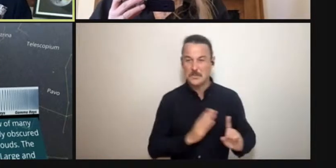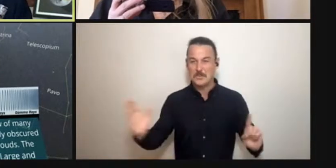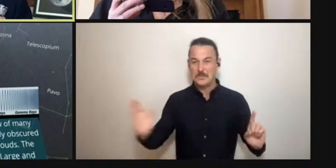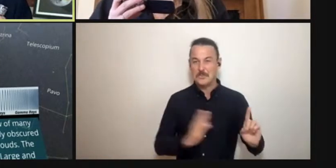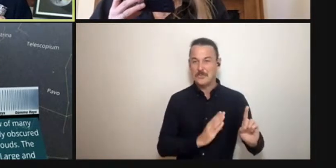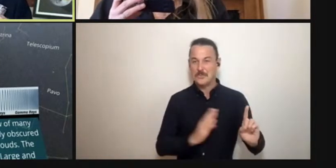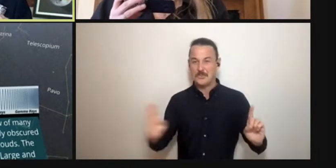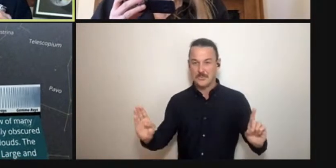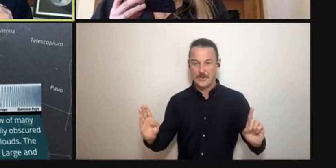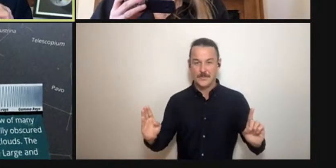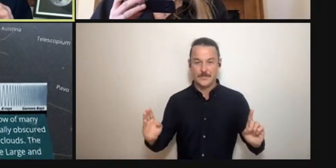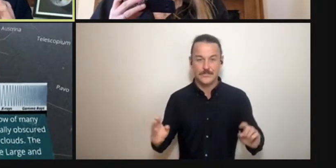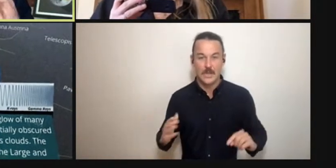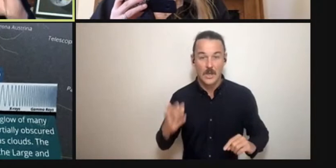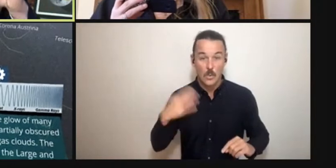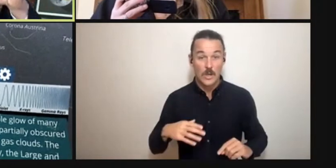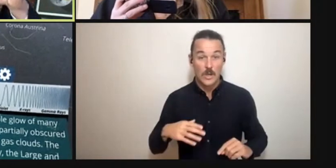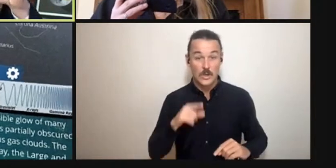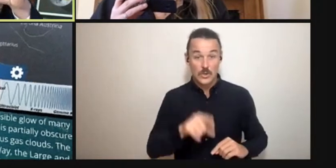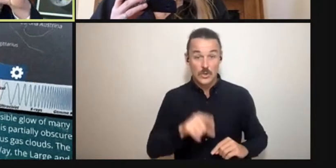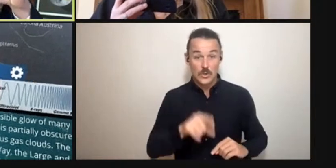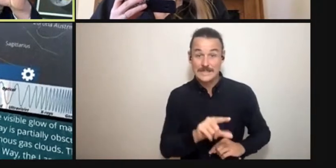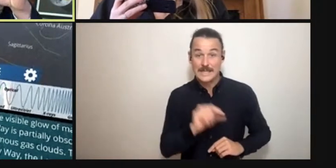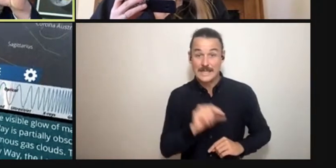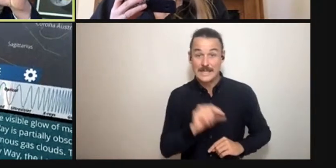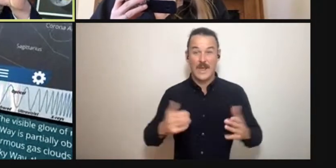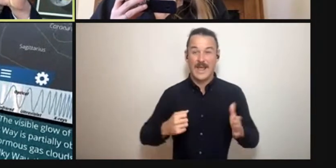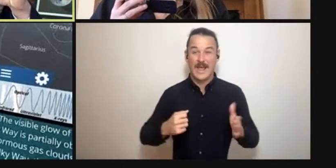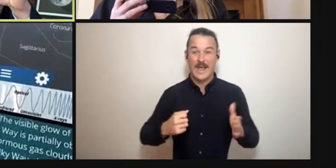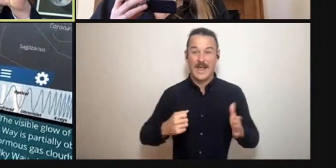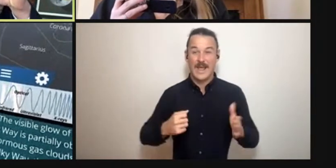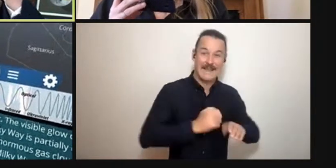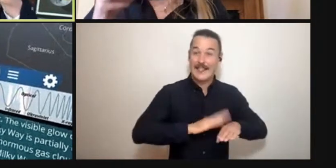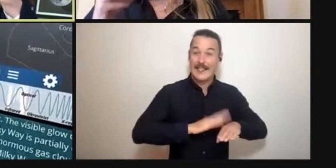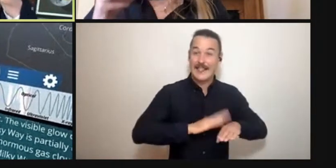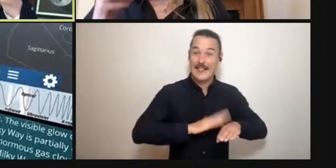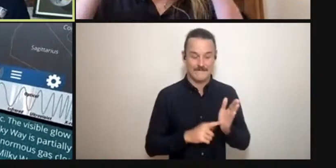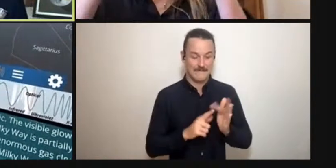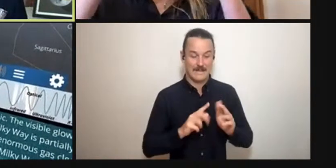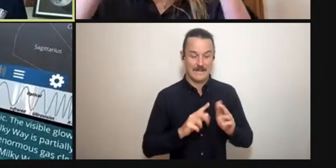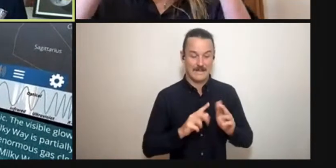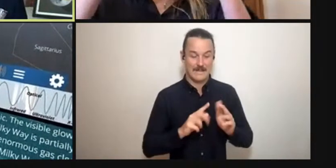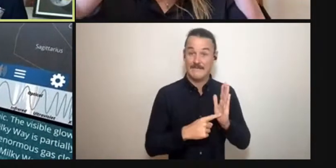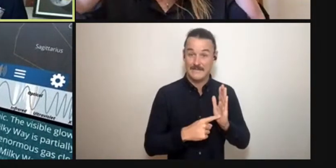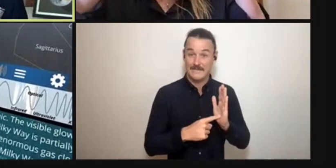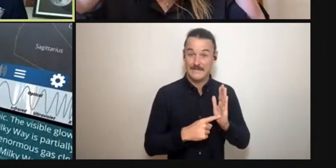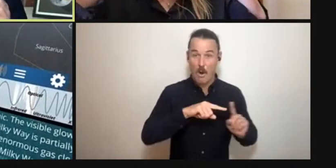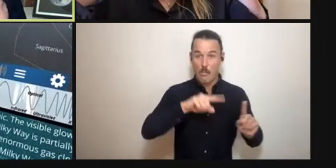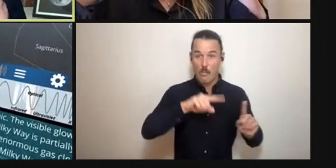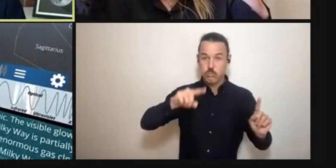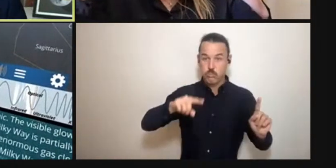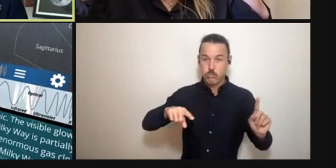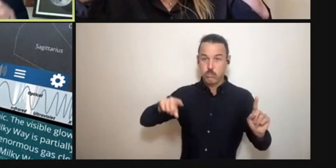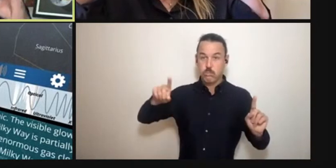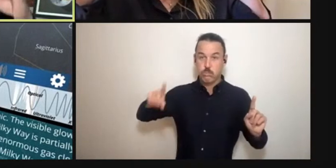the long wavelength, so that's at the very far left, and I want you to look at radio wavelength. So